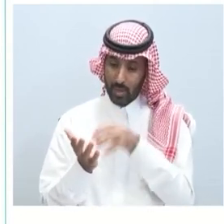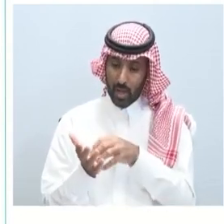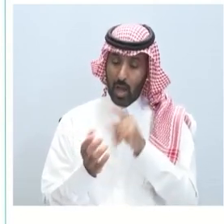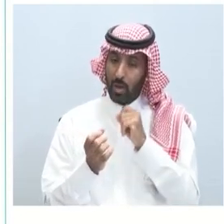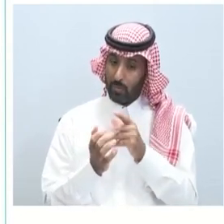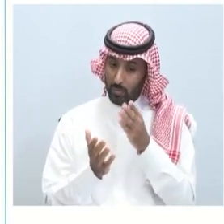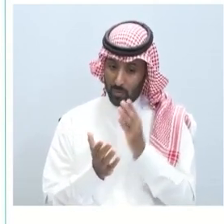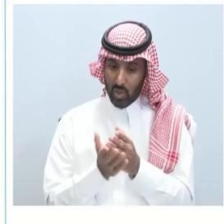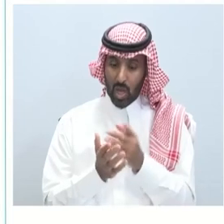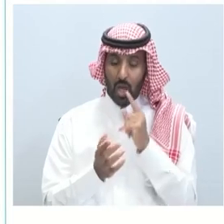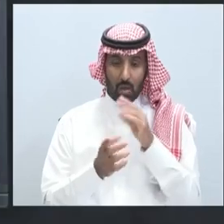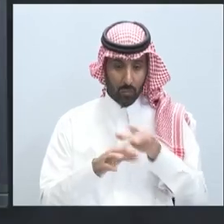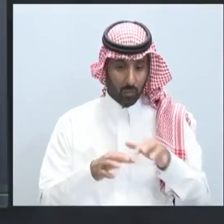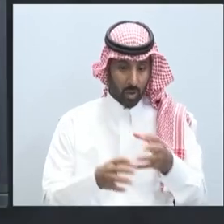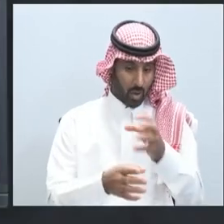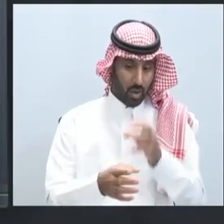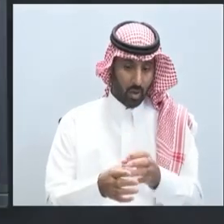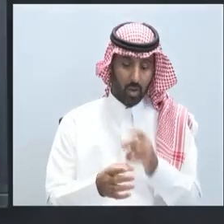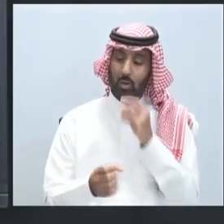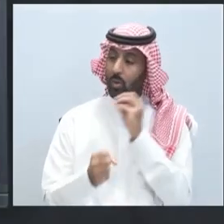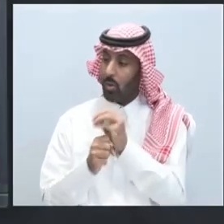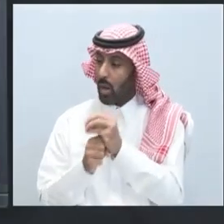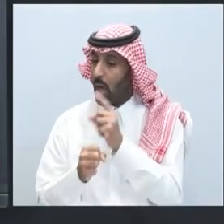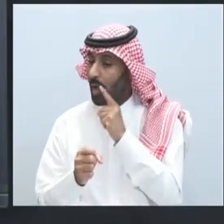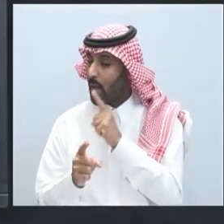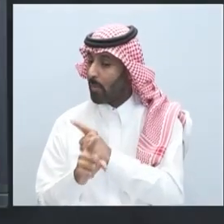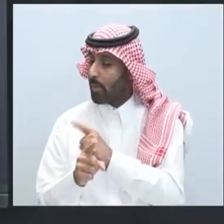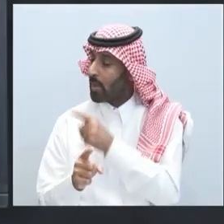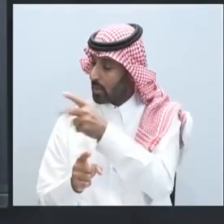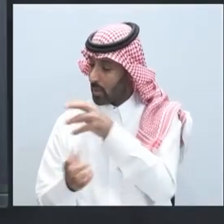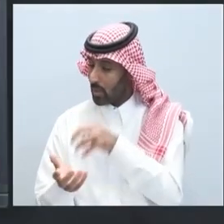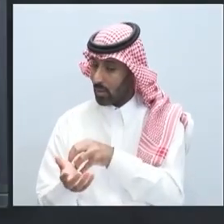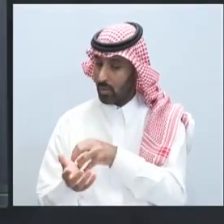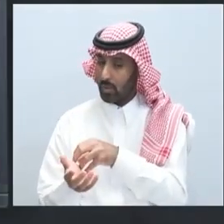What would you do? Do you blow the whistle on him that he copied,